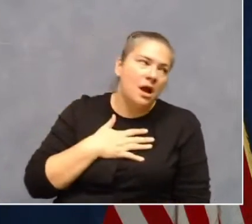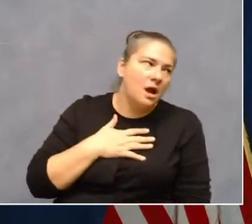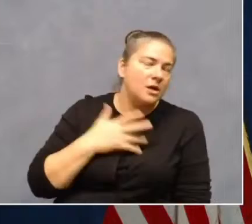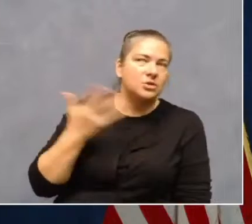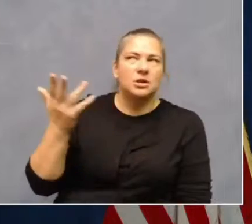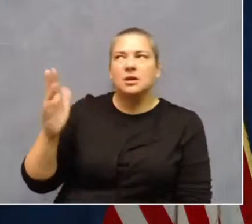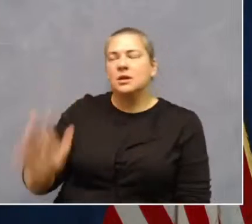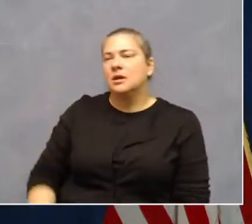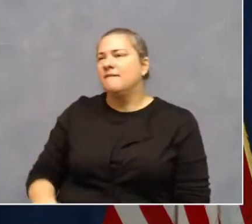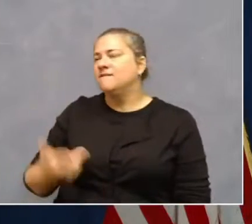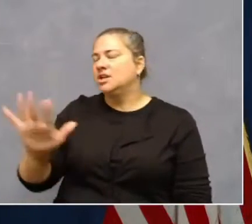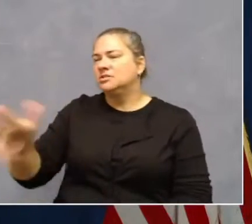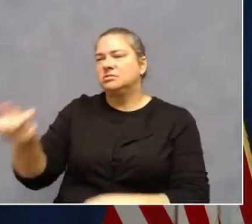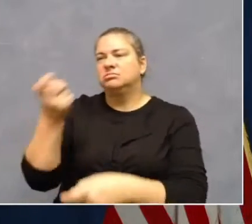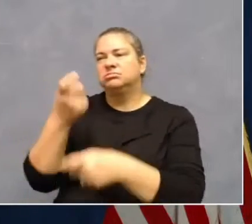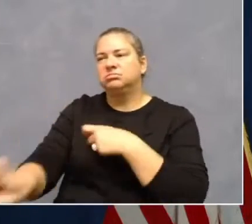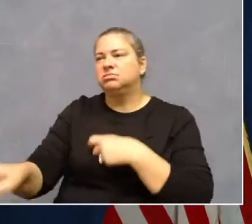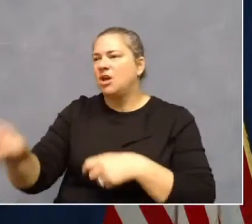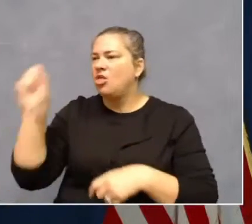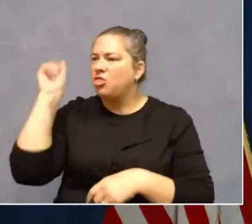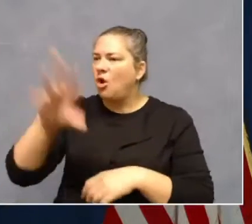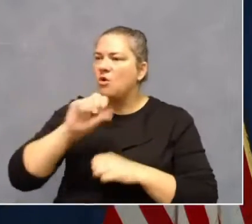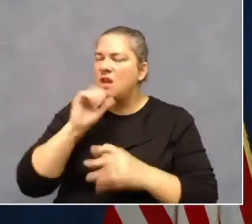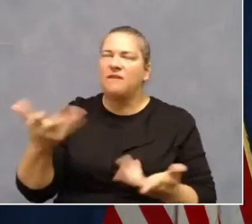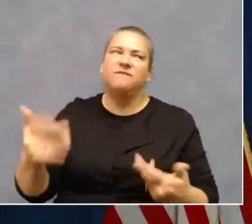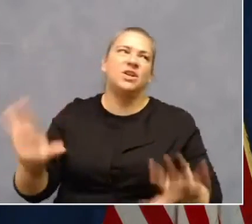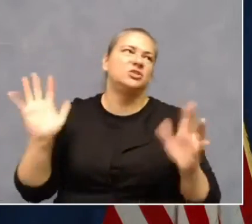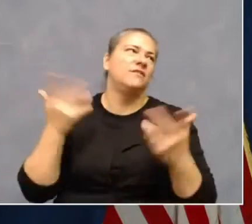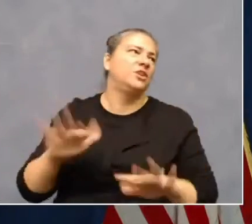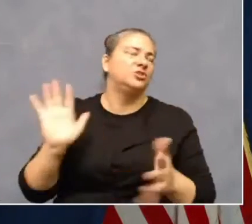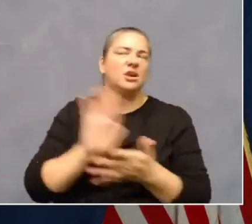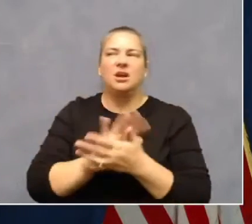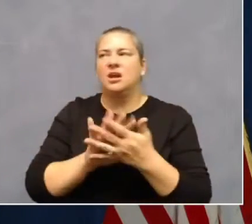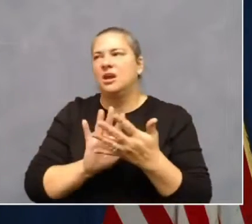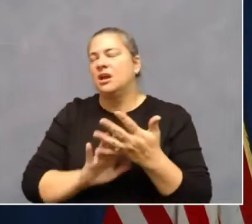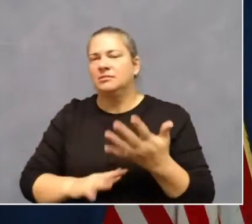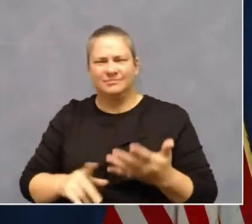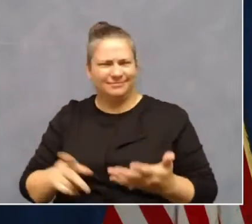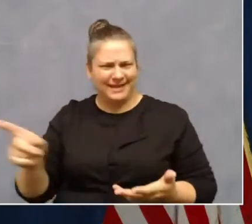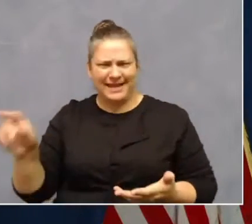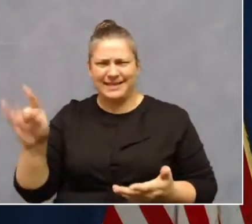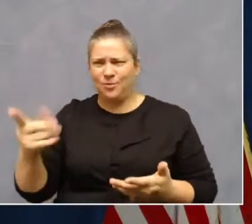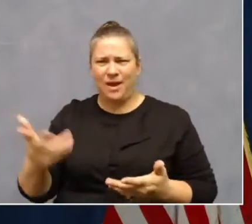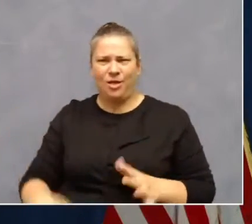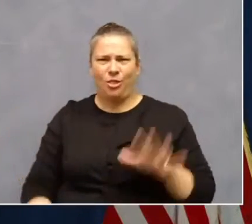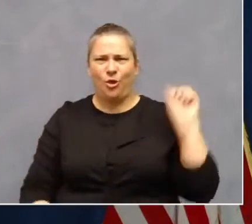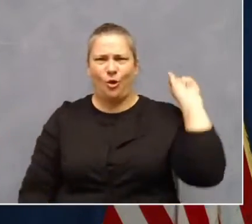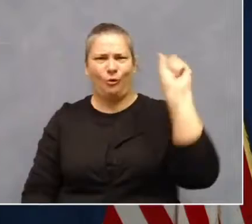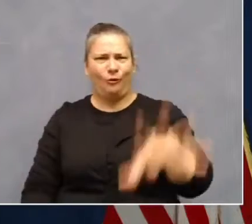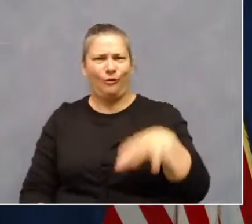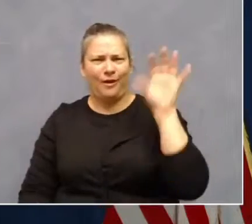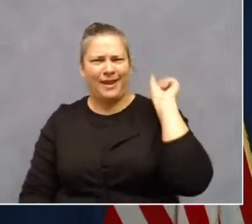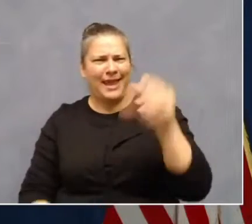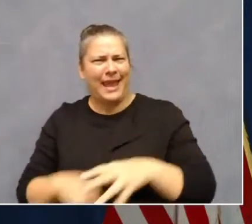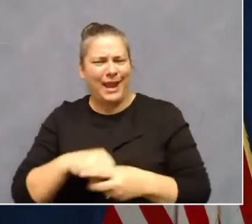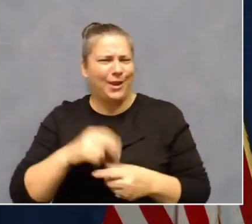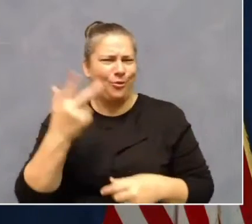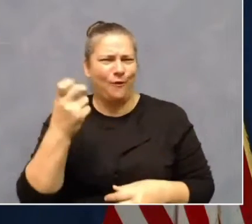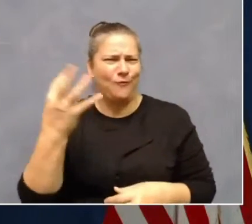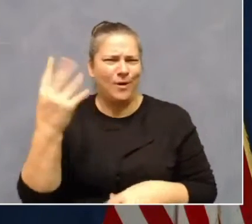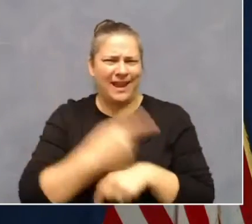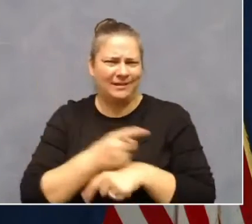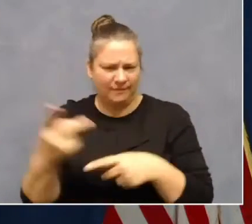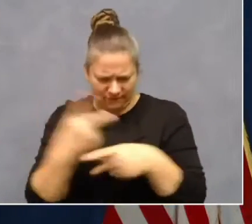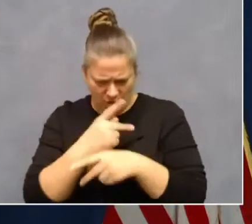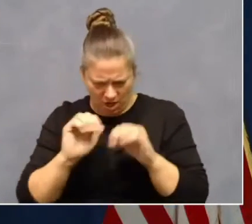right? He's not going to throw anymore. He's not going to do this or that. He was doing everything with his left hand within 3 or 4 days. He was figuring out ways to get it done.